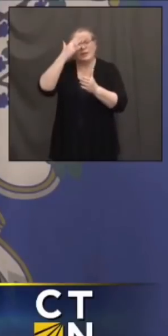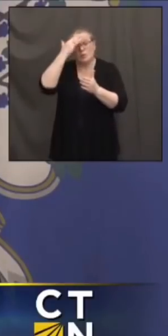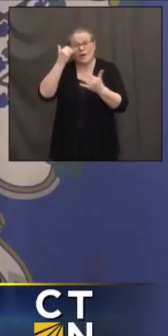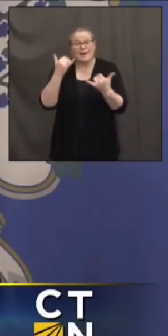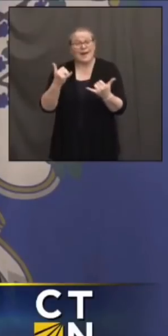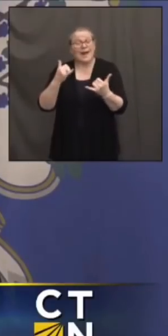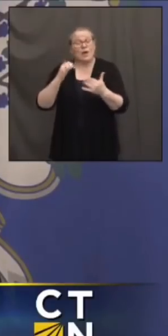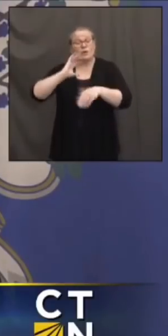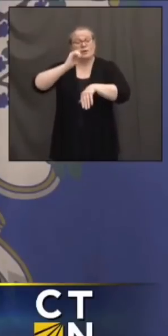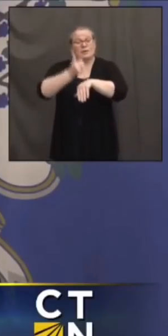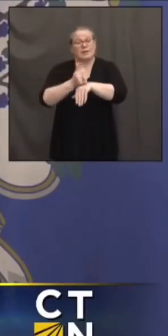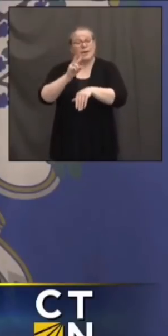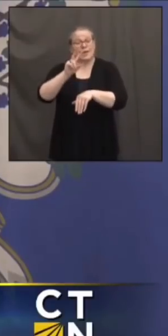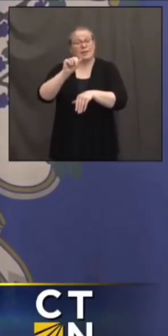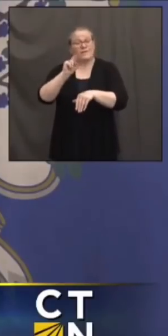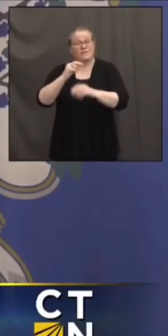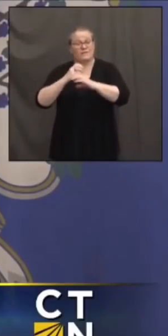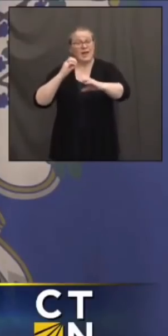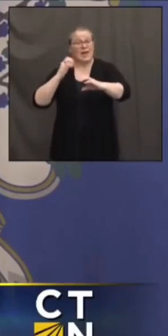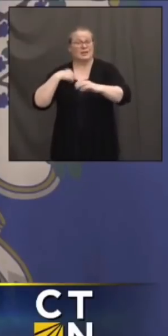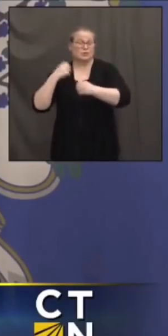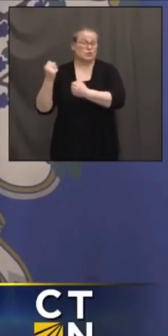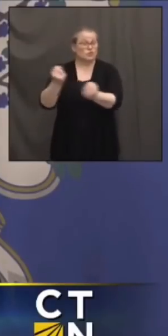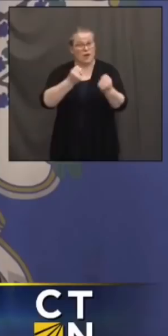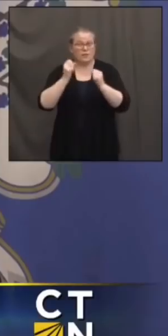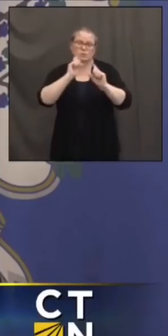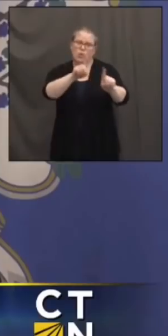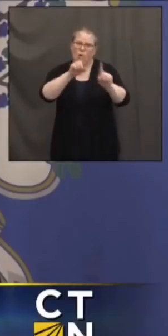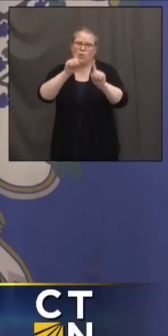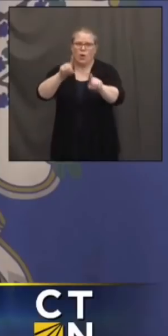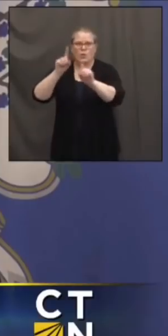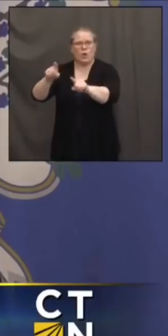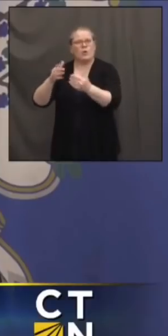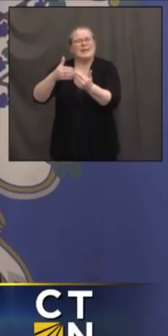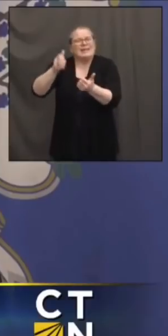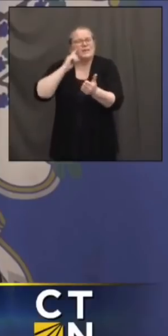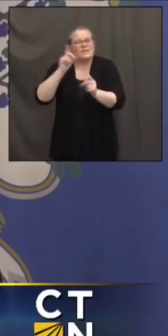to get vaccinated so we can get up to 70, 75%.